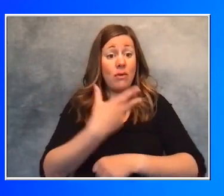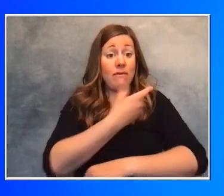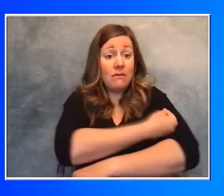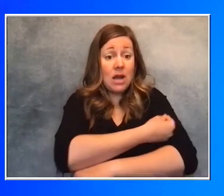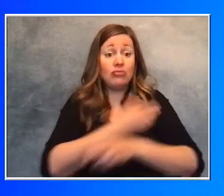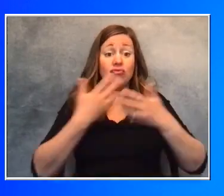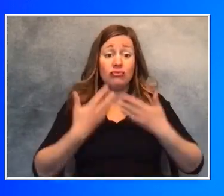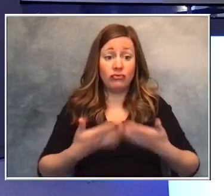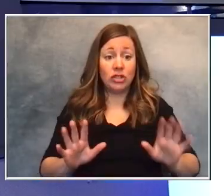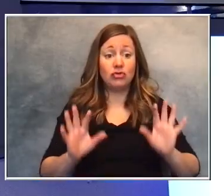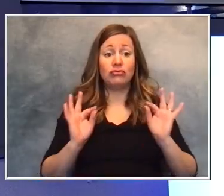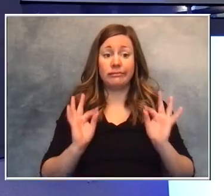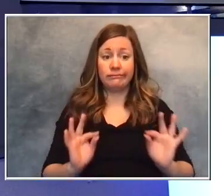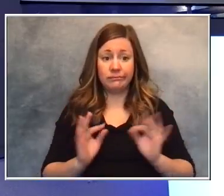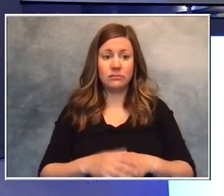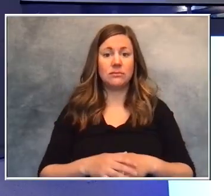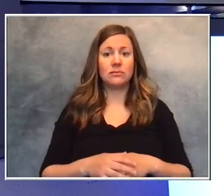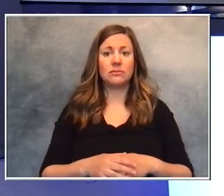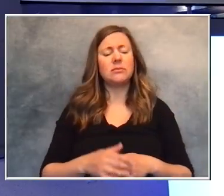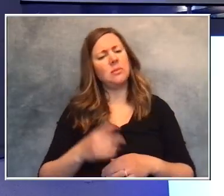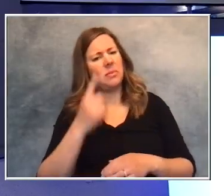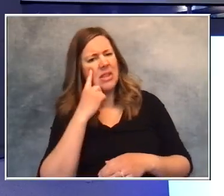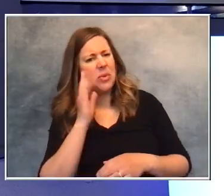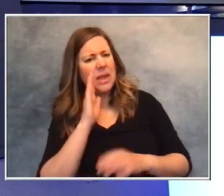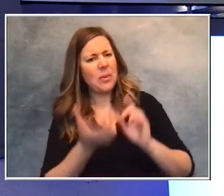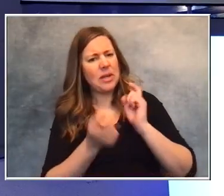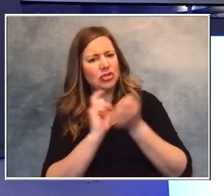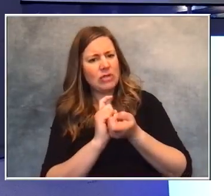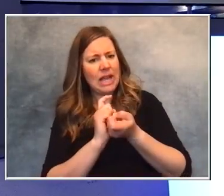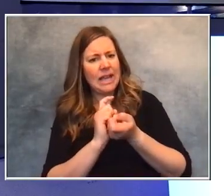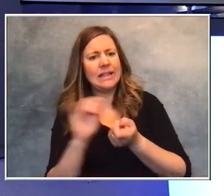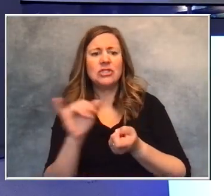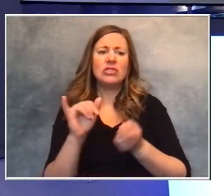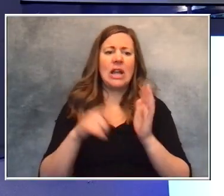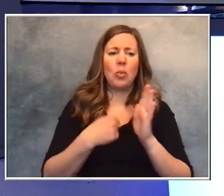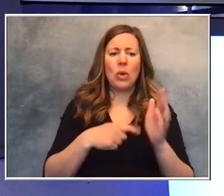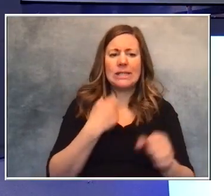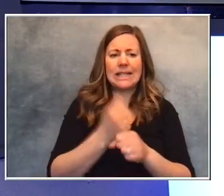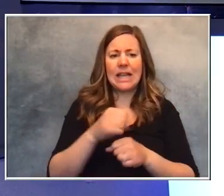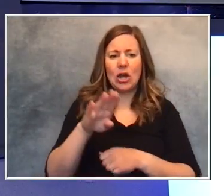and their updates. You think it's going to change if we're going to stay with once-a-year boosters now?